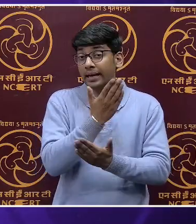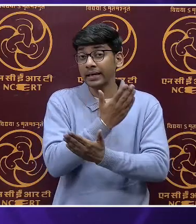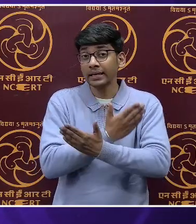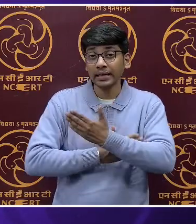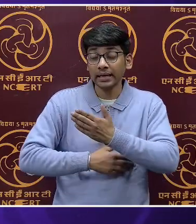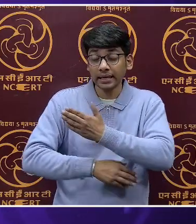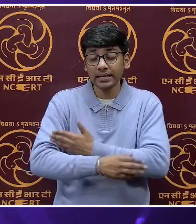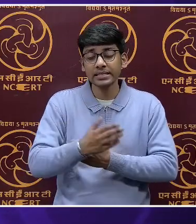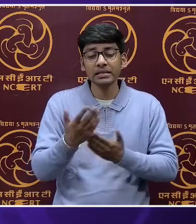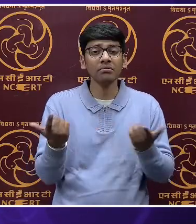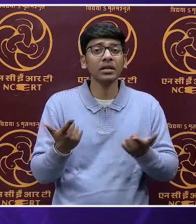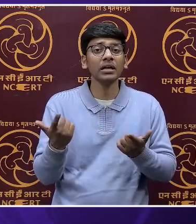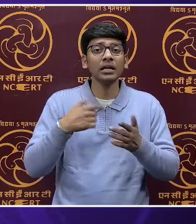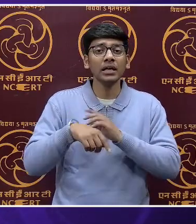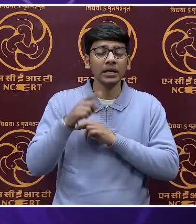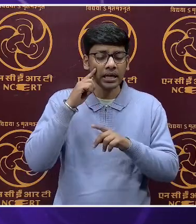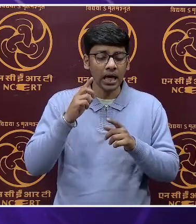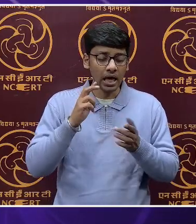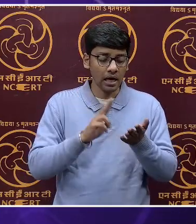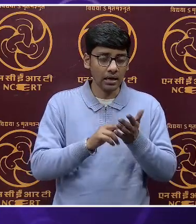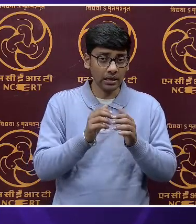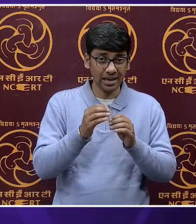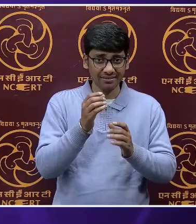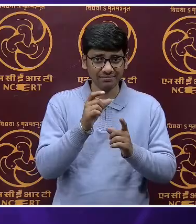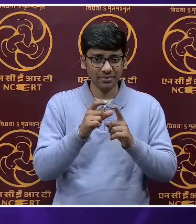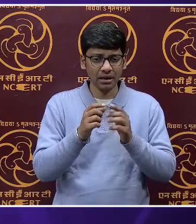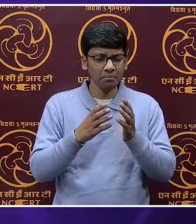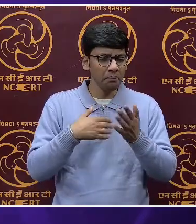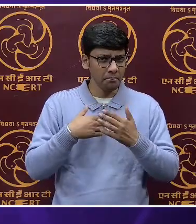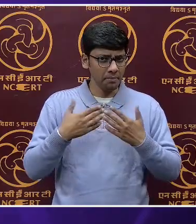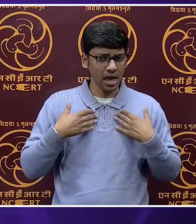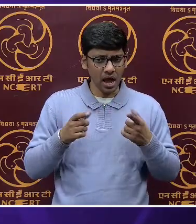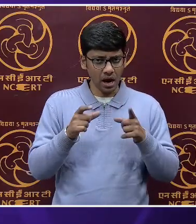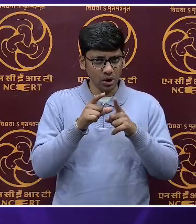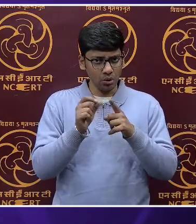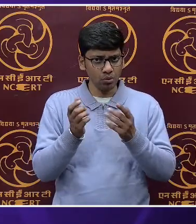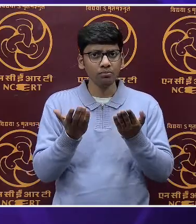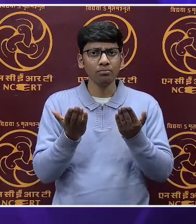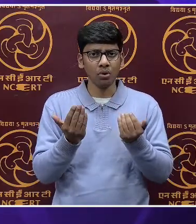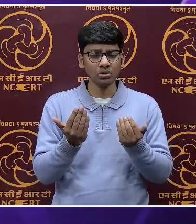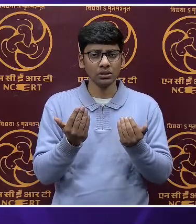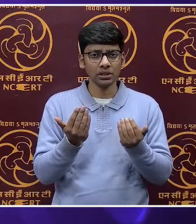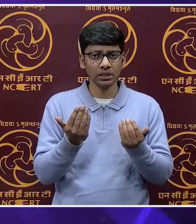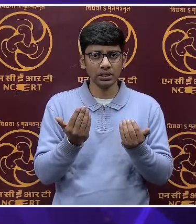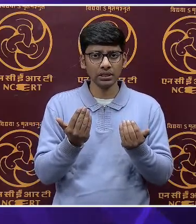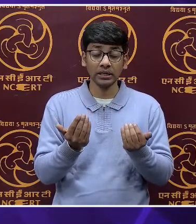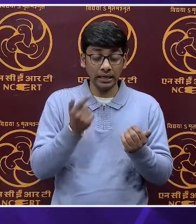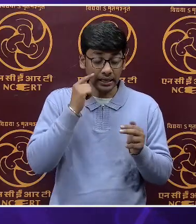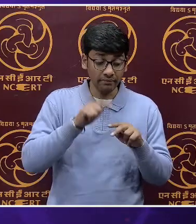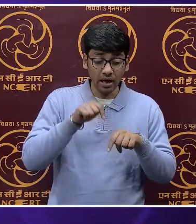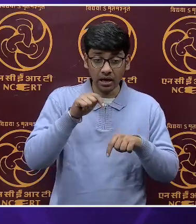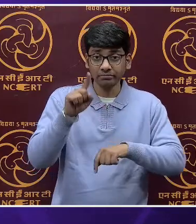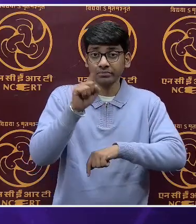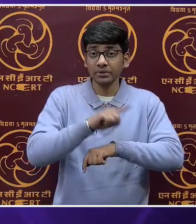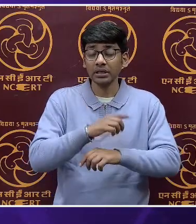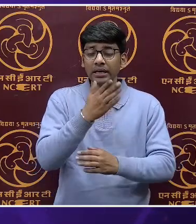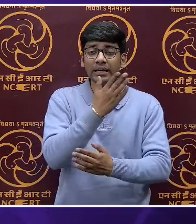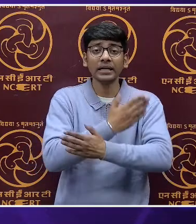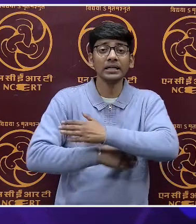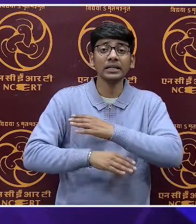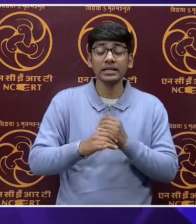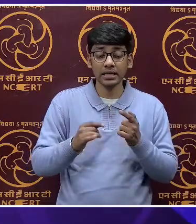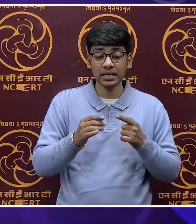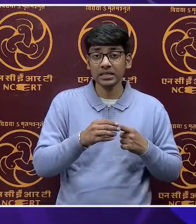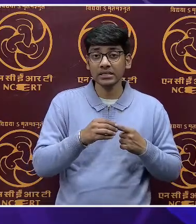So disability or inability itself says, I can do it. I can. And these days we do not say disability, we say